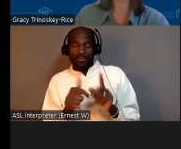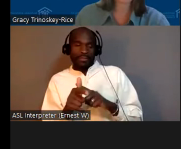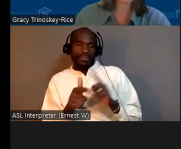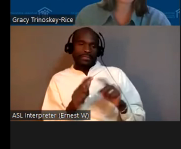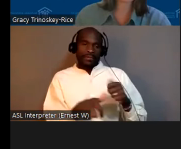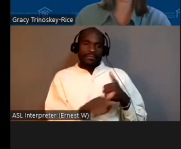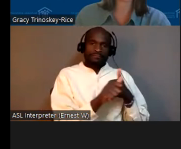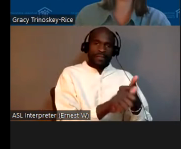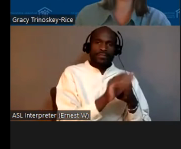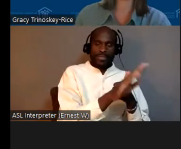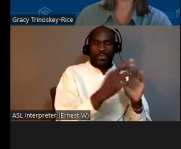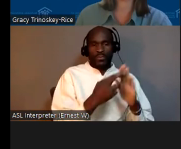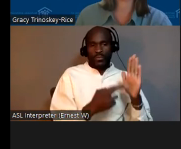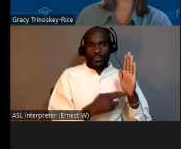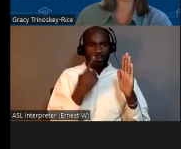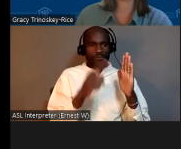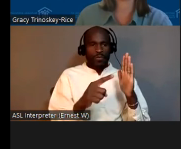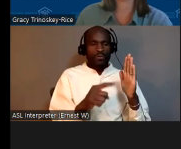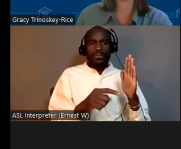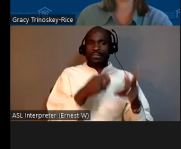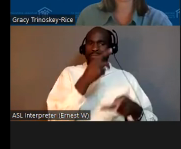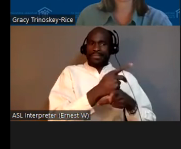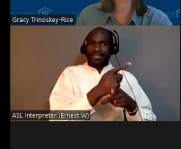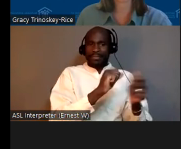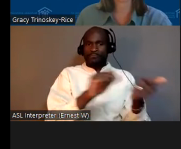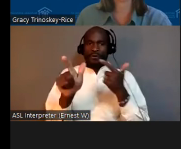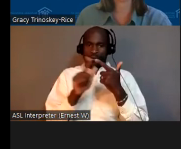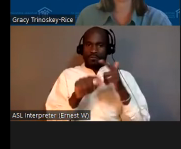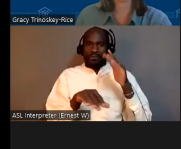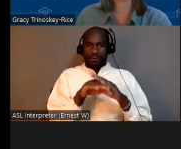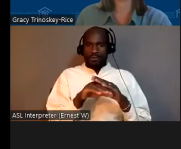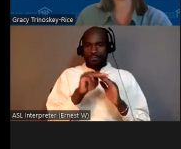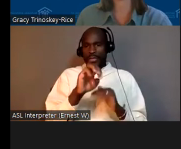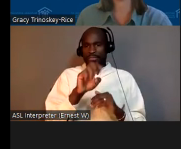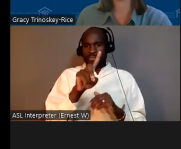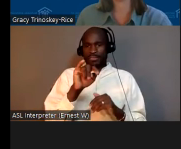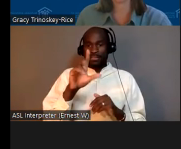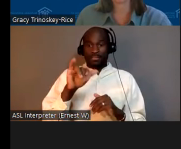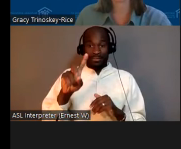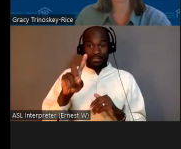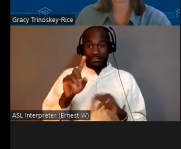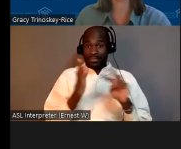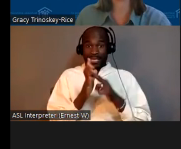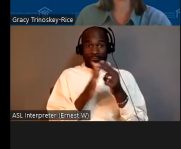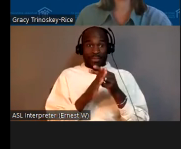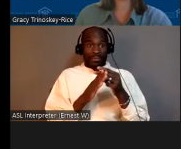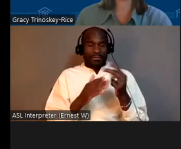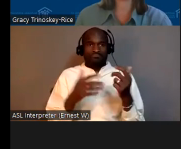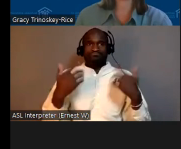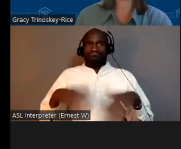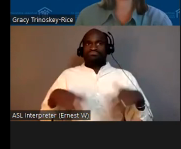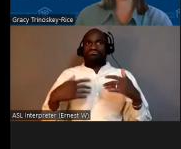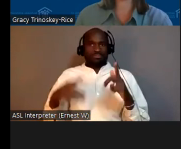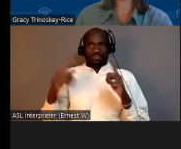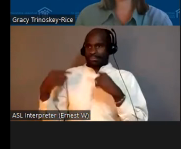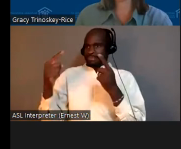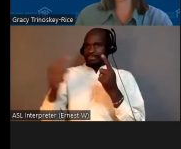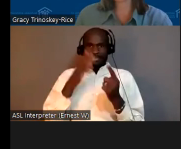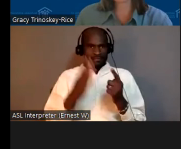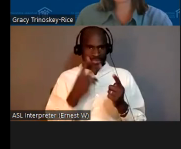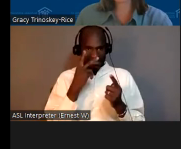rolls. So these changes led to some unprecedented Medicaid enrollment numbers and